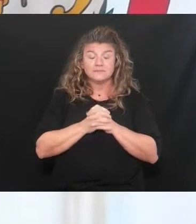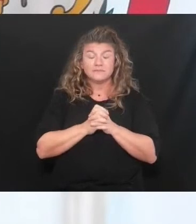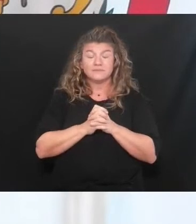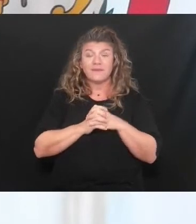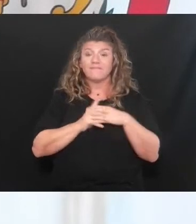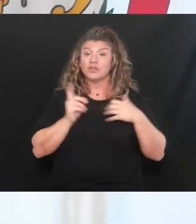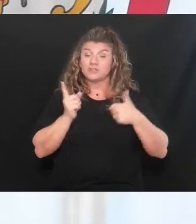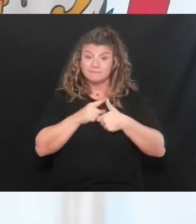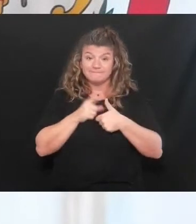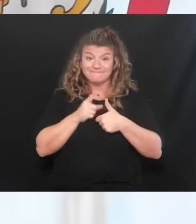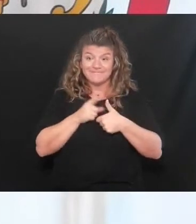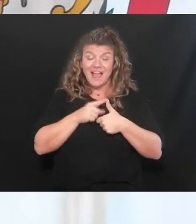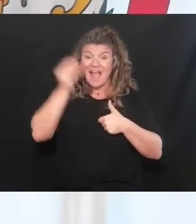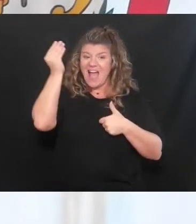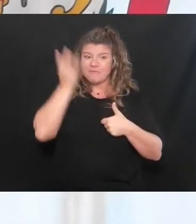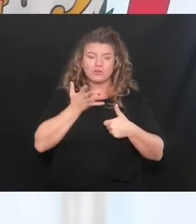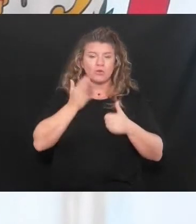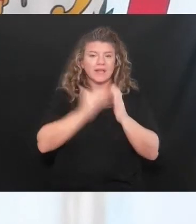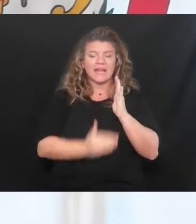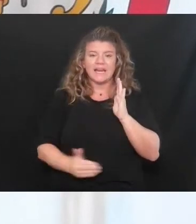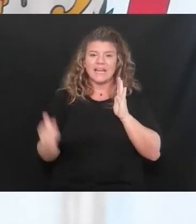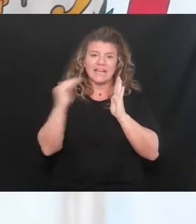first of all, I've been told over and over